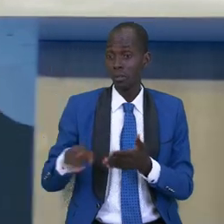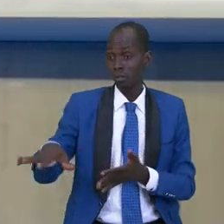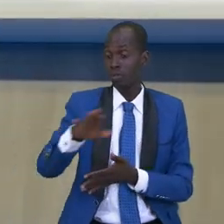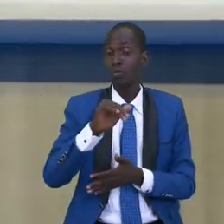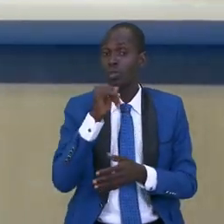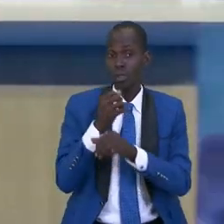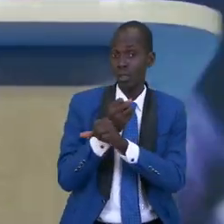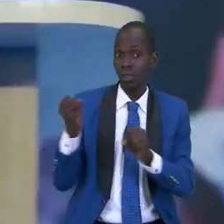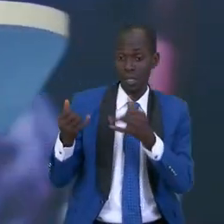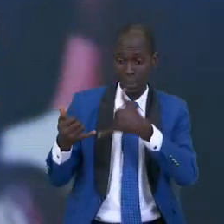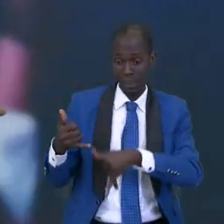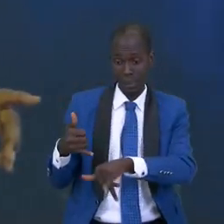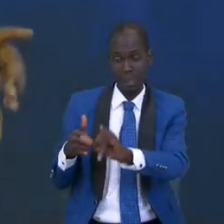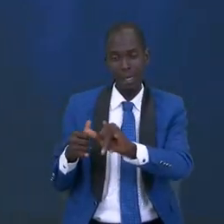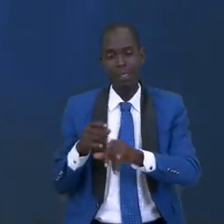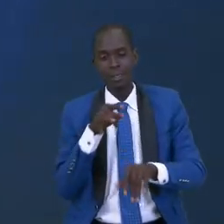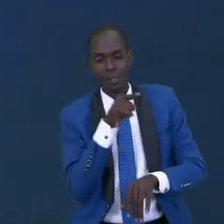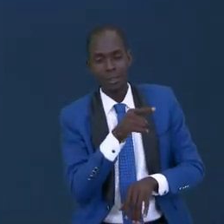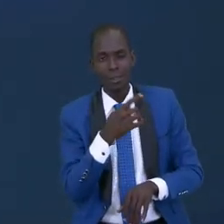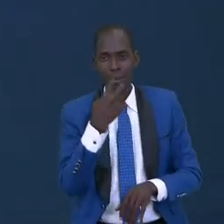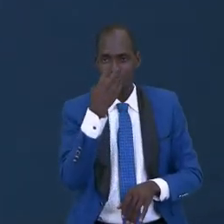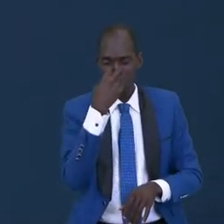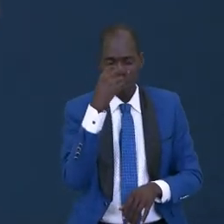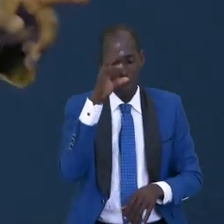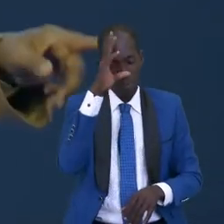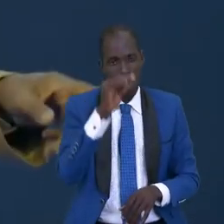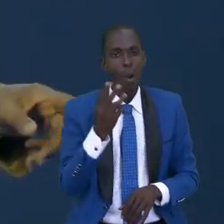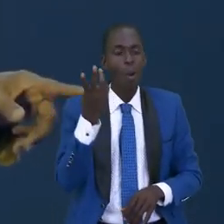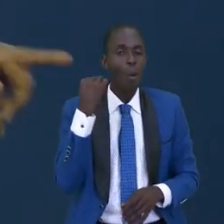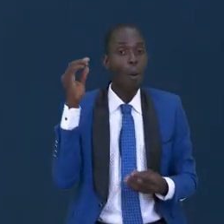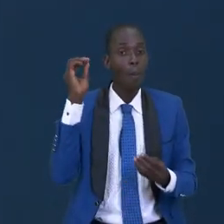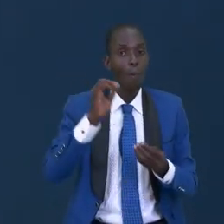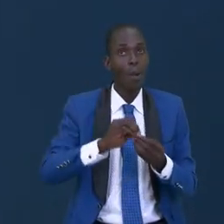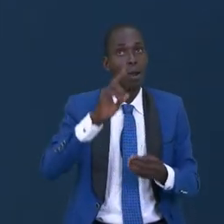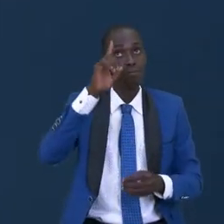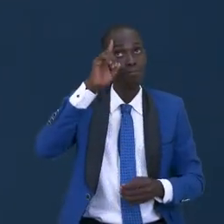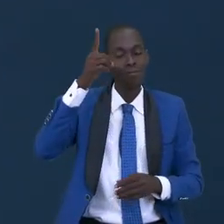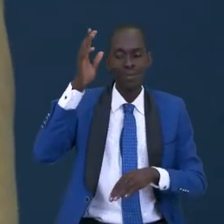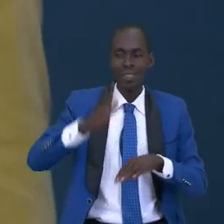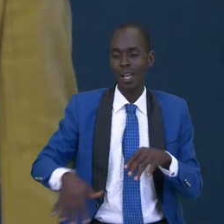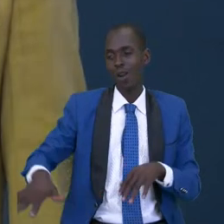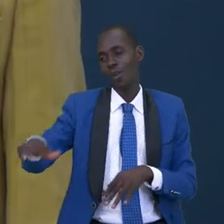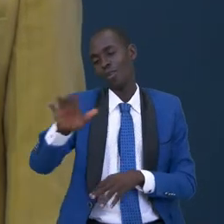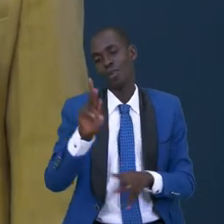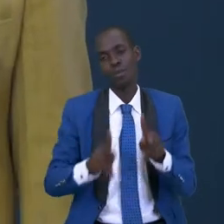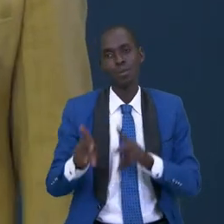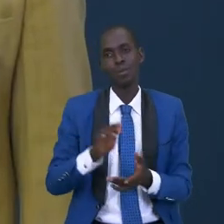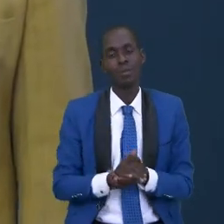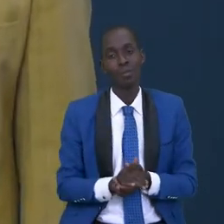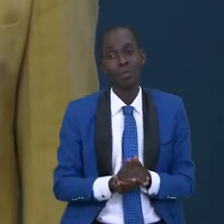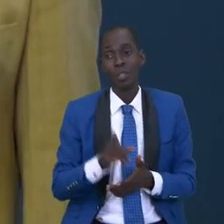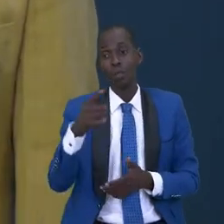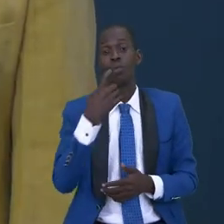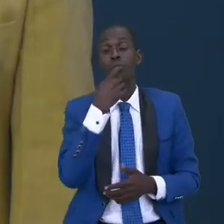saved. And the man was more intelligent than they were. He said, you think I should keep